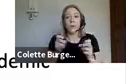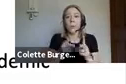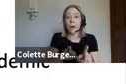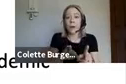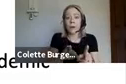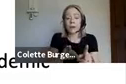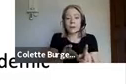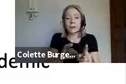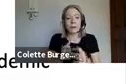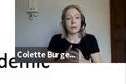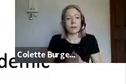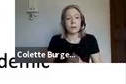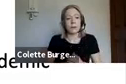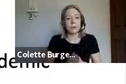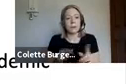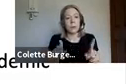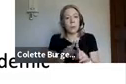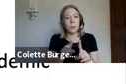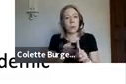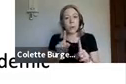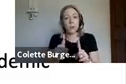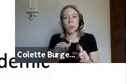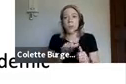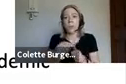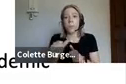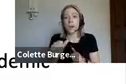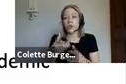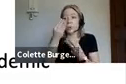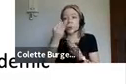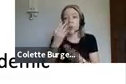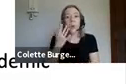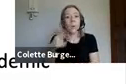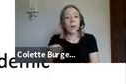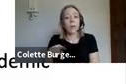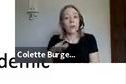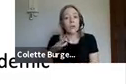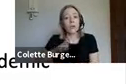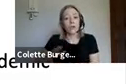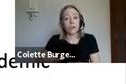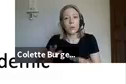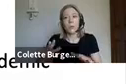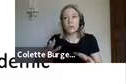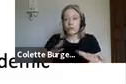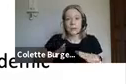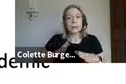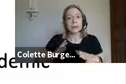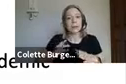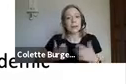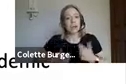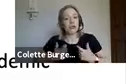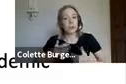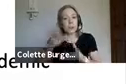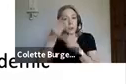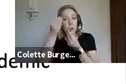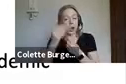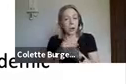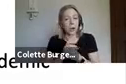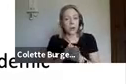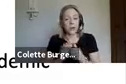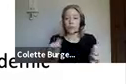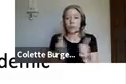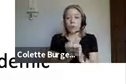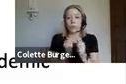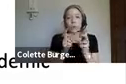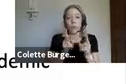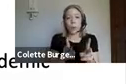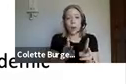secondly, because they're best learned as the child is interested and ready to learn them. So the developmentally appropriate way of learning